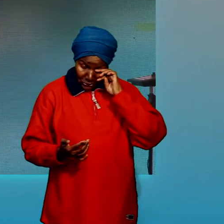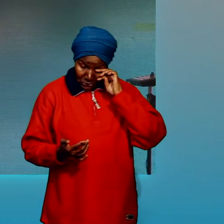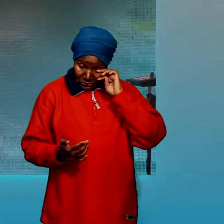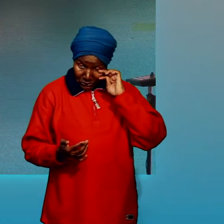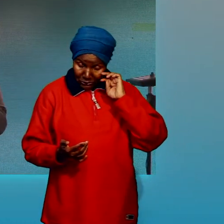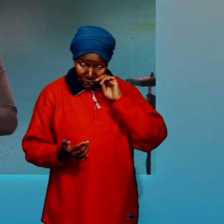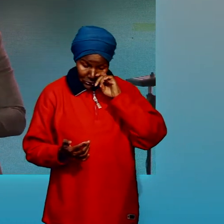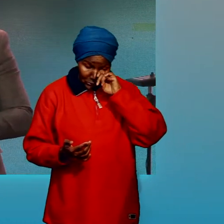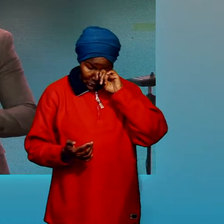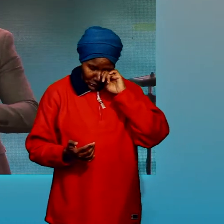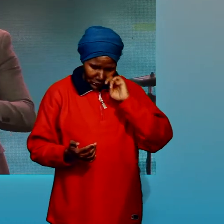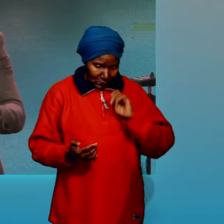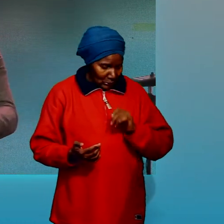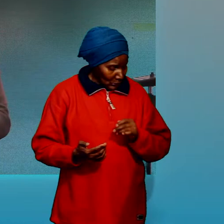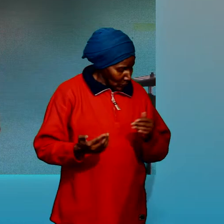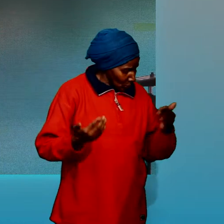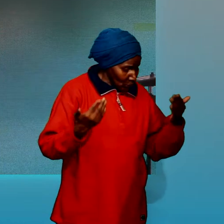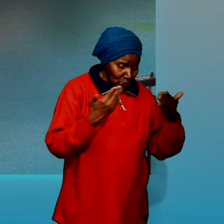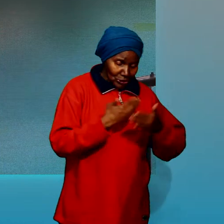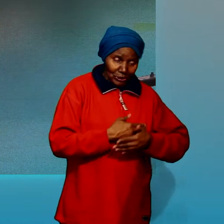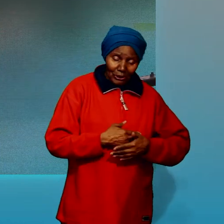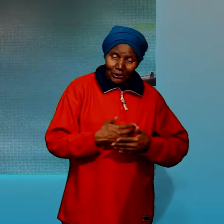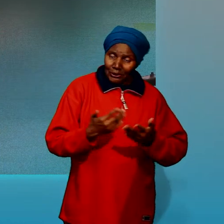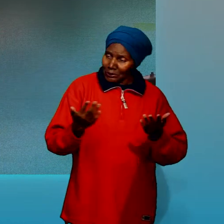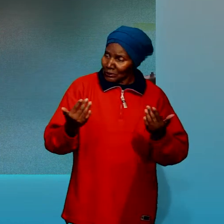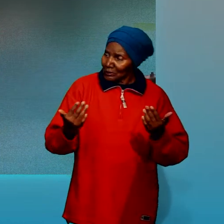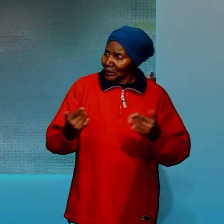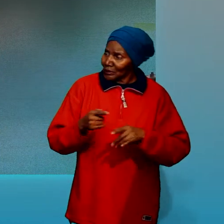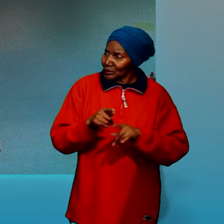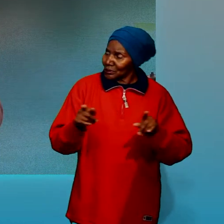Tonight is simply an invitation